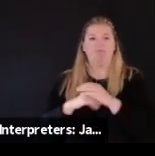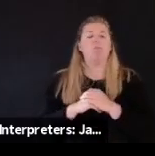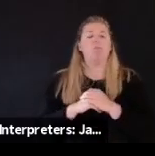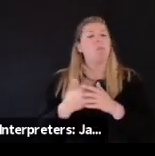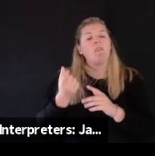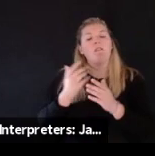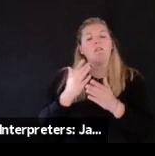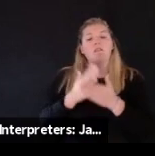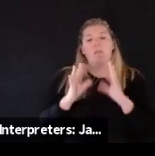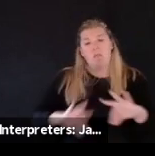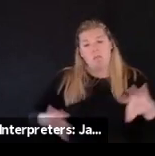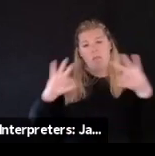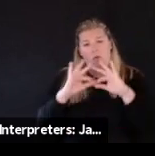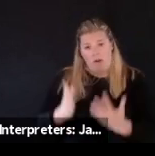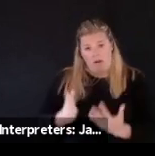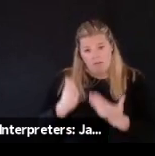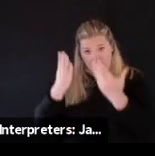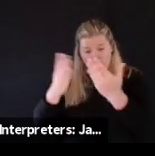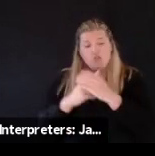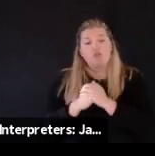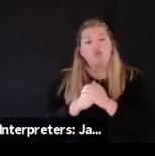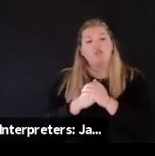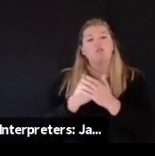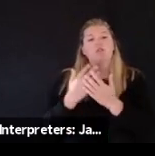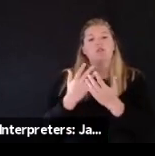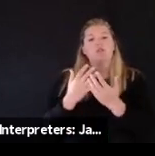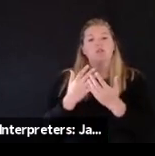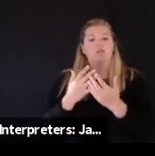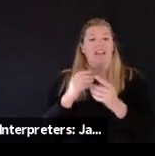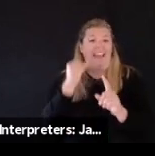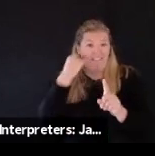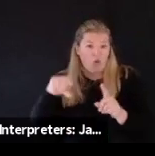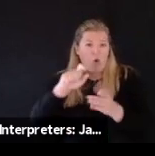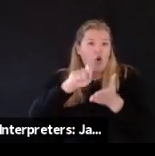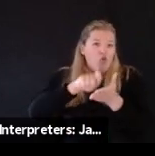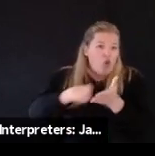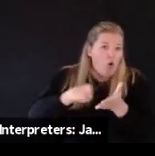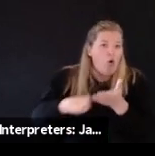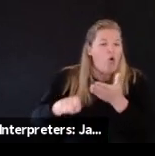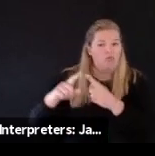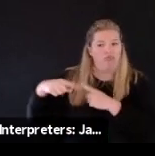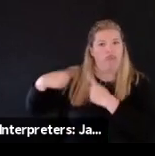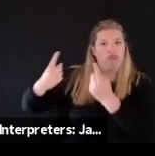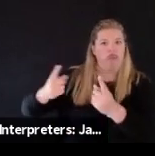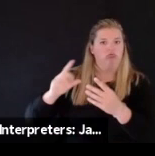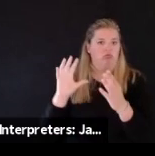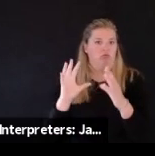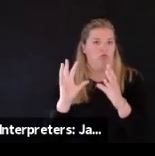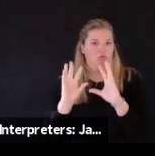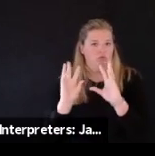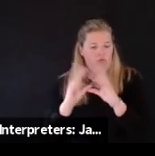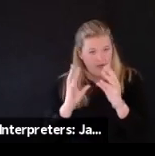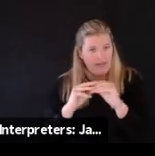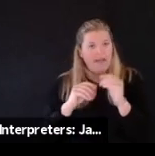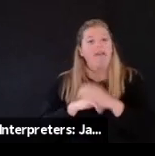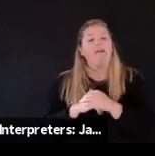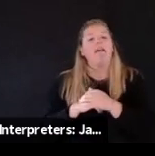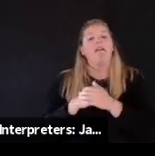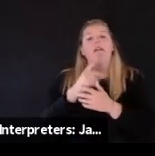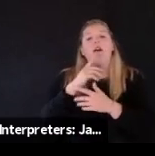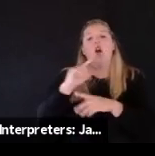to make for you all who are taking notes or considering how we do this. Implement